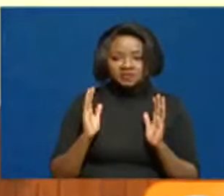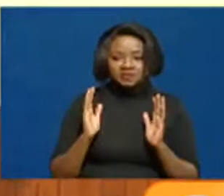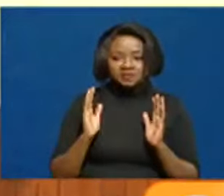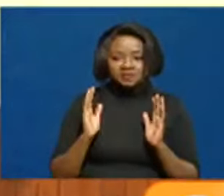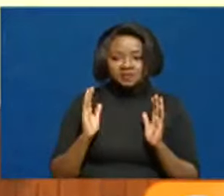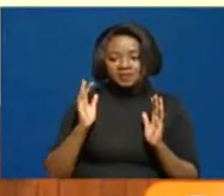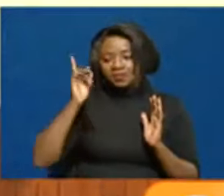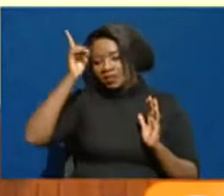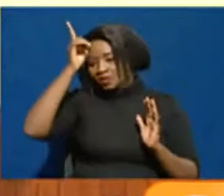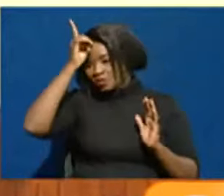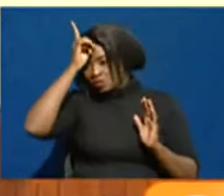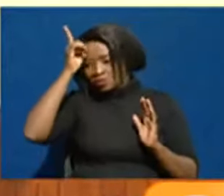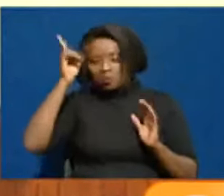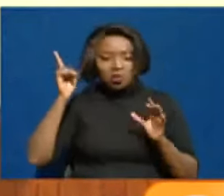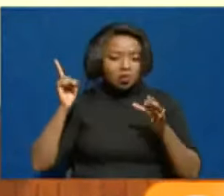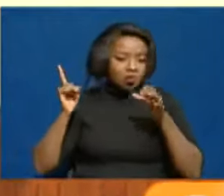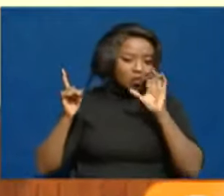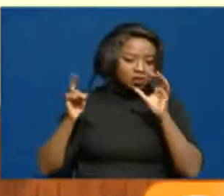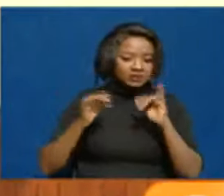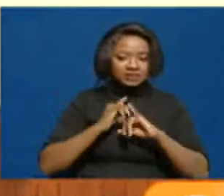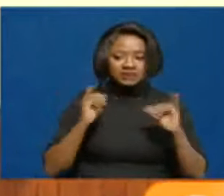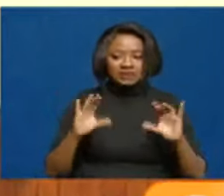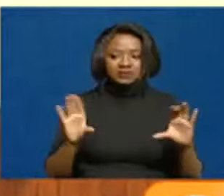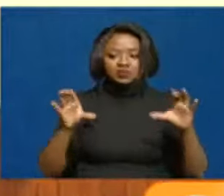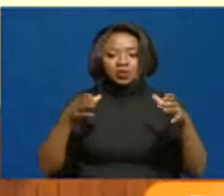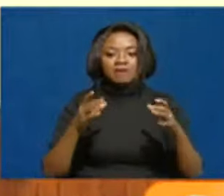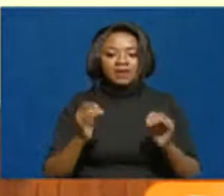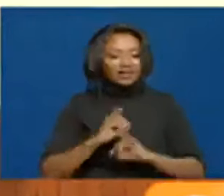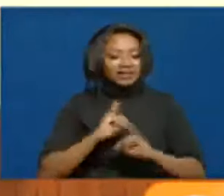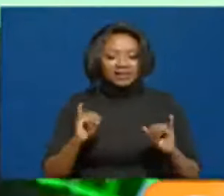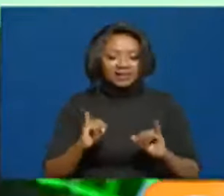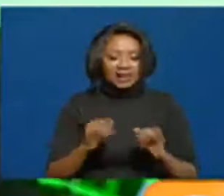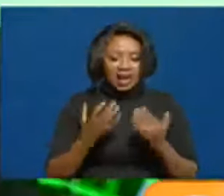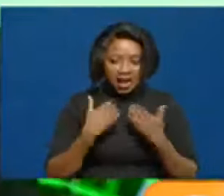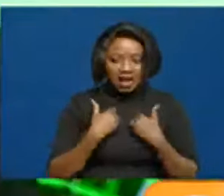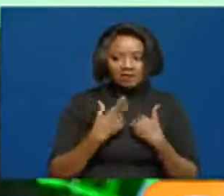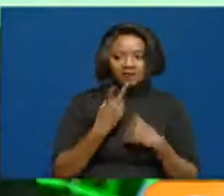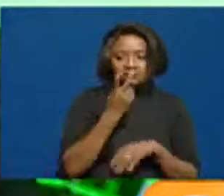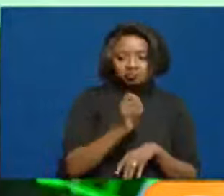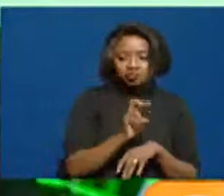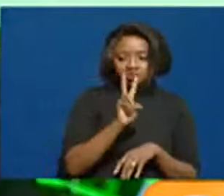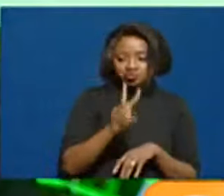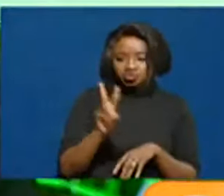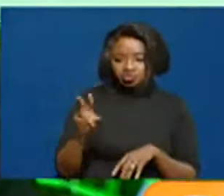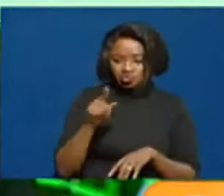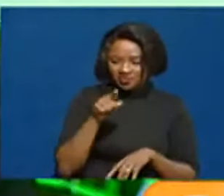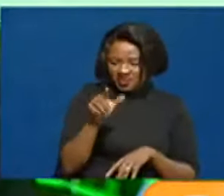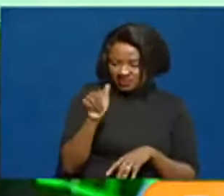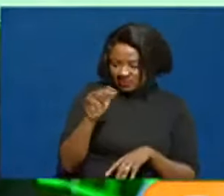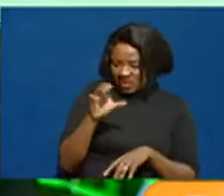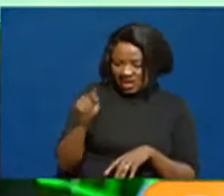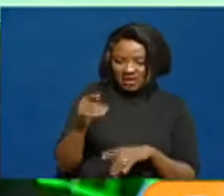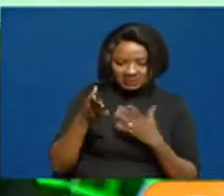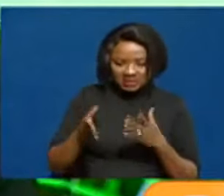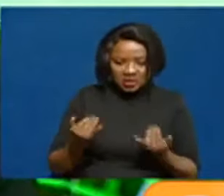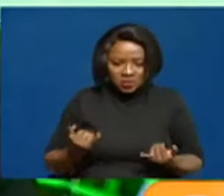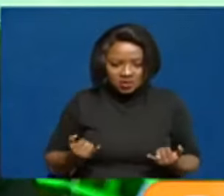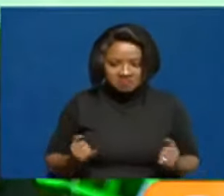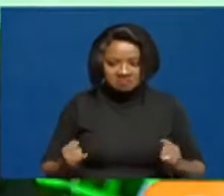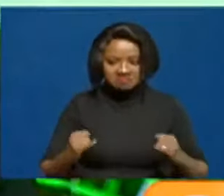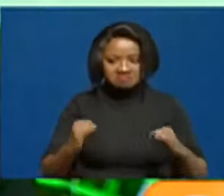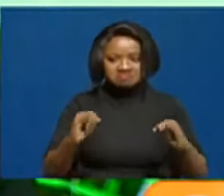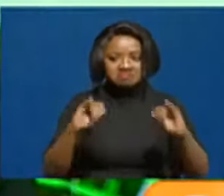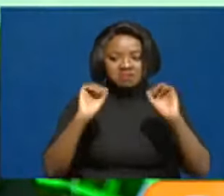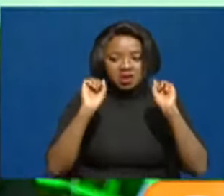rural water and sanitation company. So 2022, the act is now implementable. I want to say